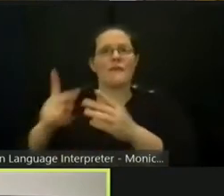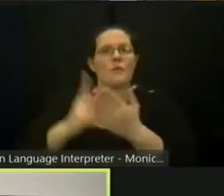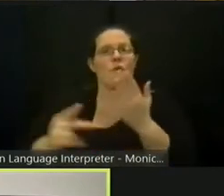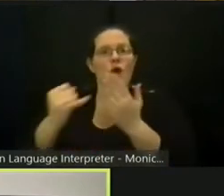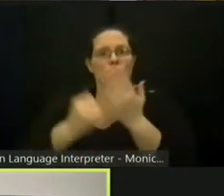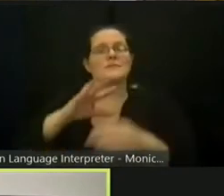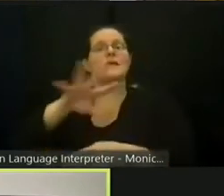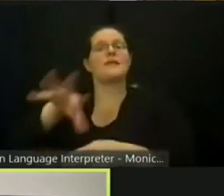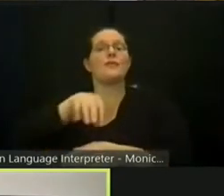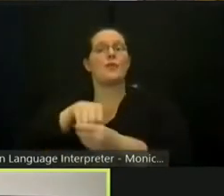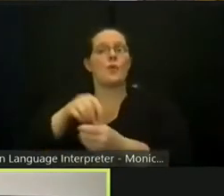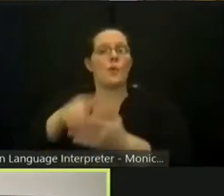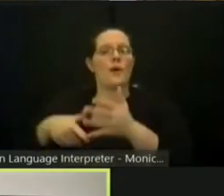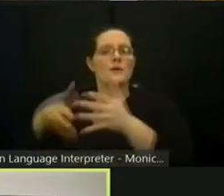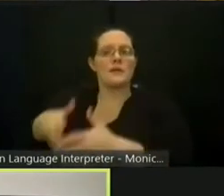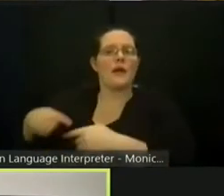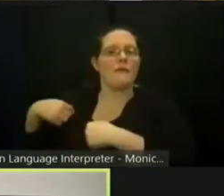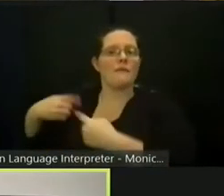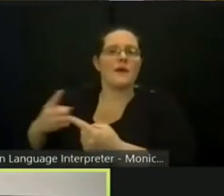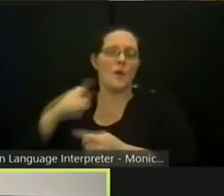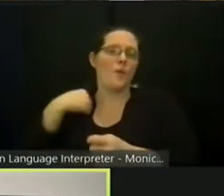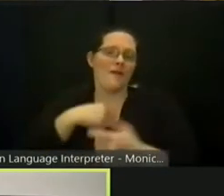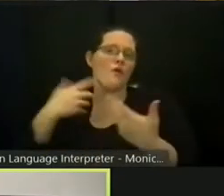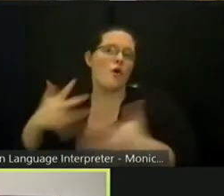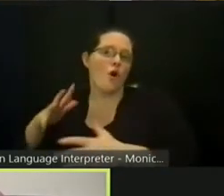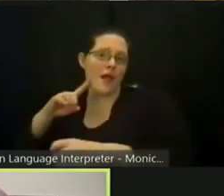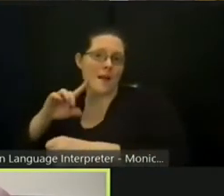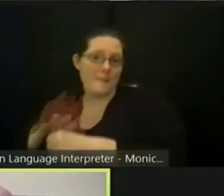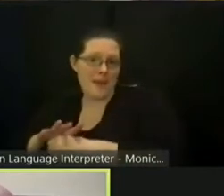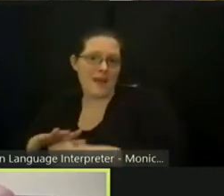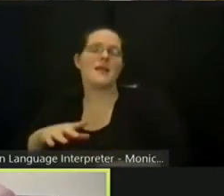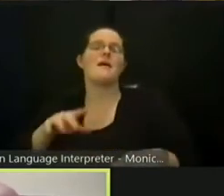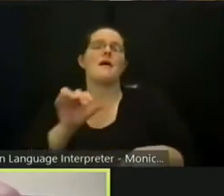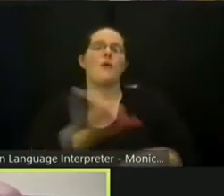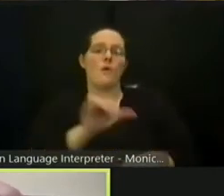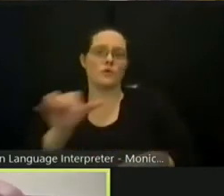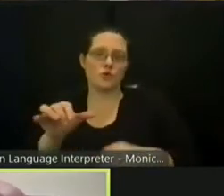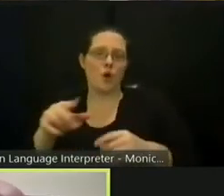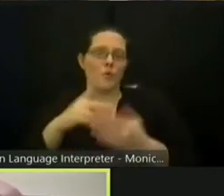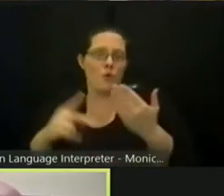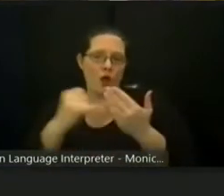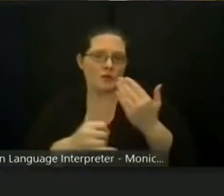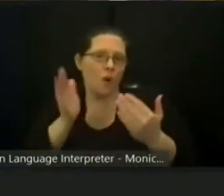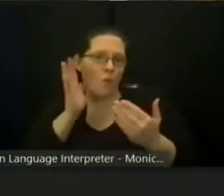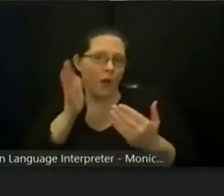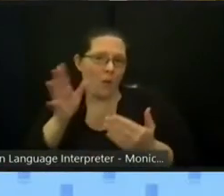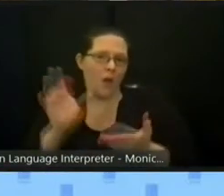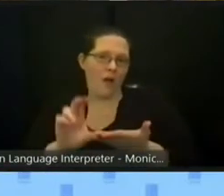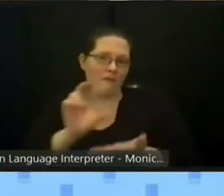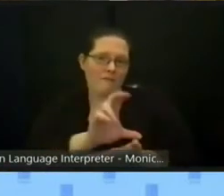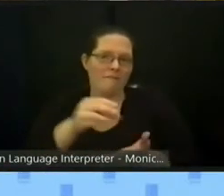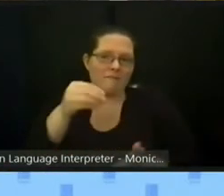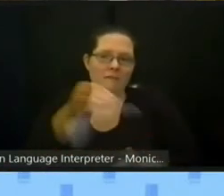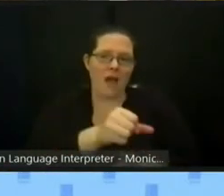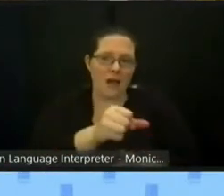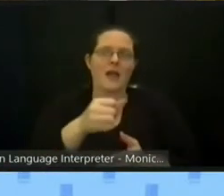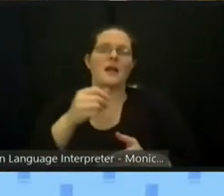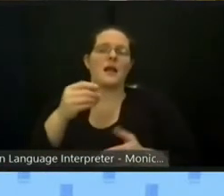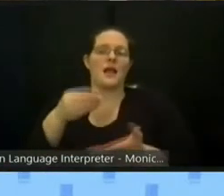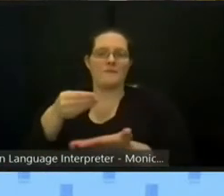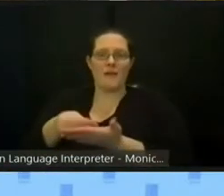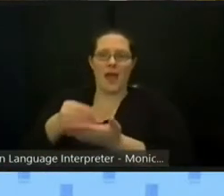that we have, the City of Durham, as well as the projects that we are funding and with gap financing for